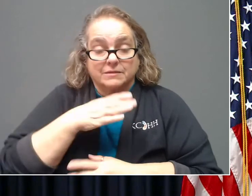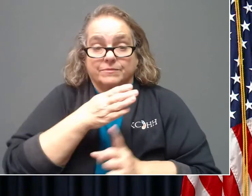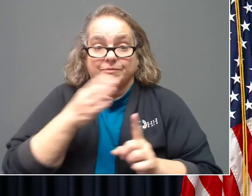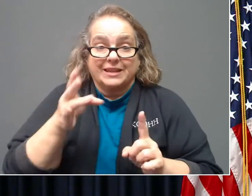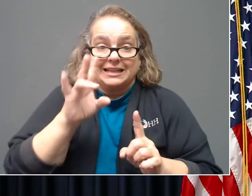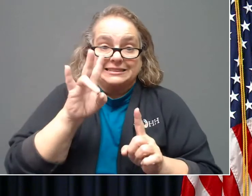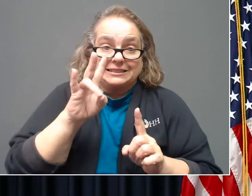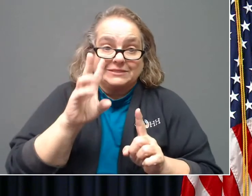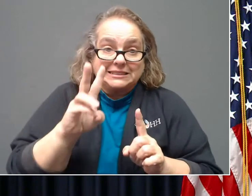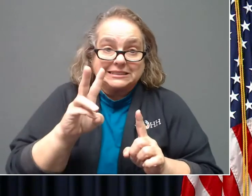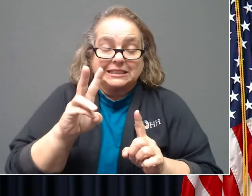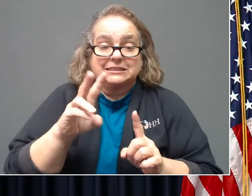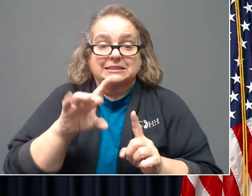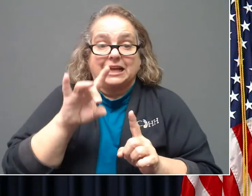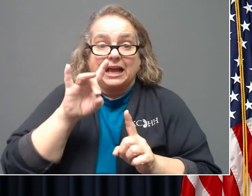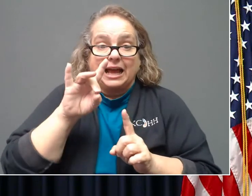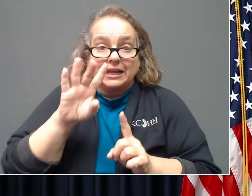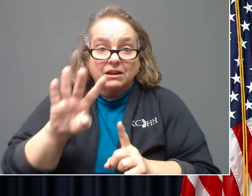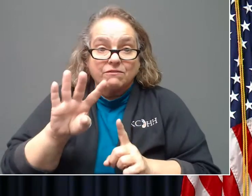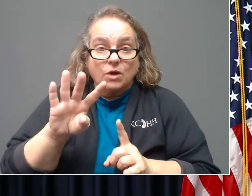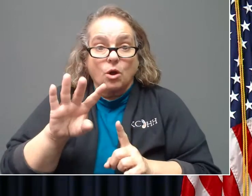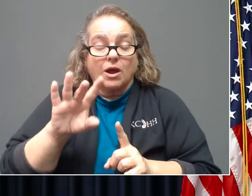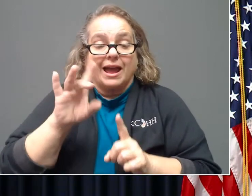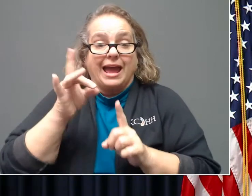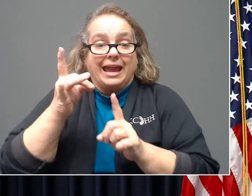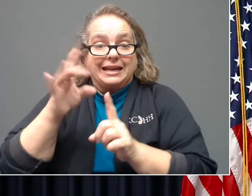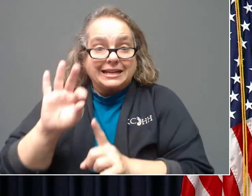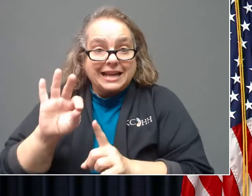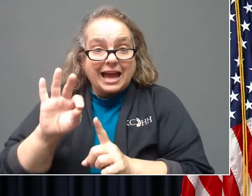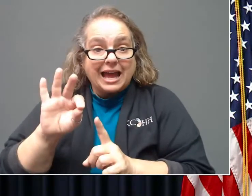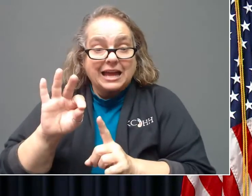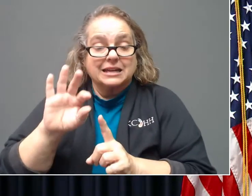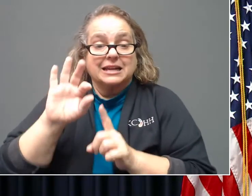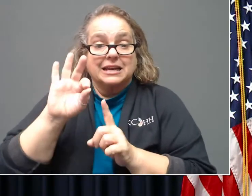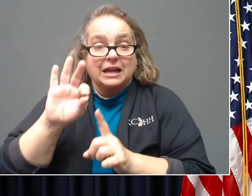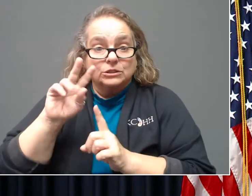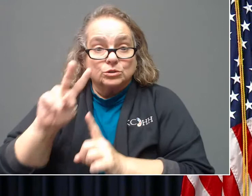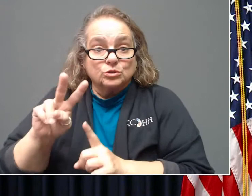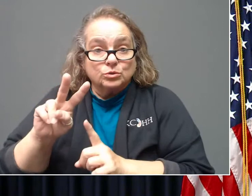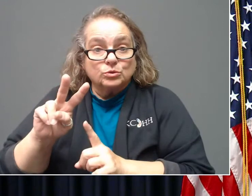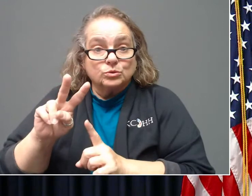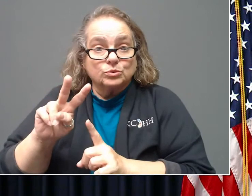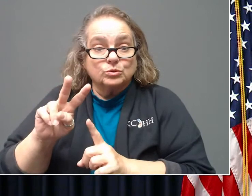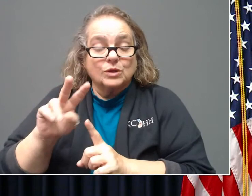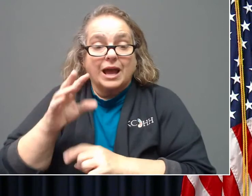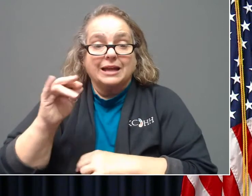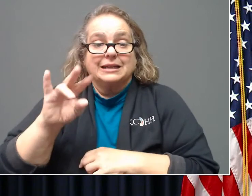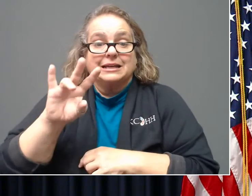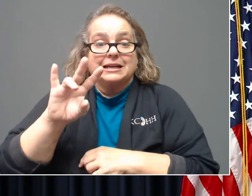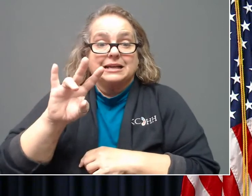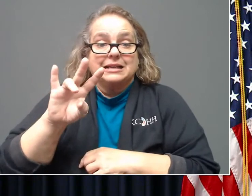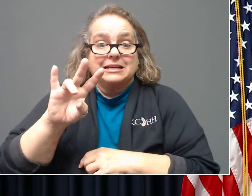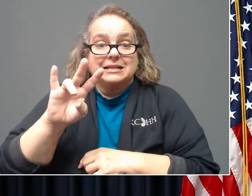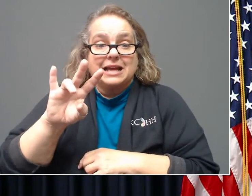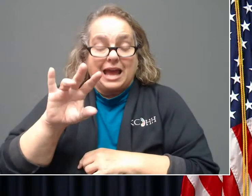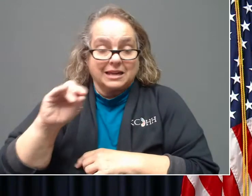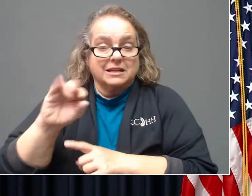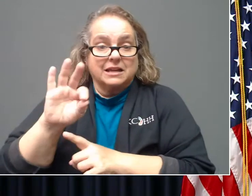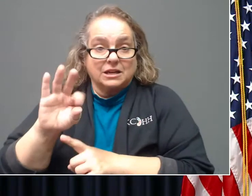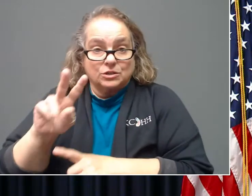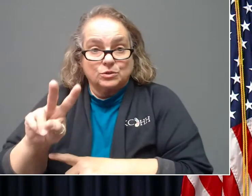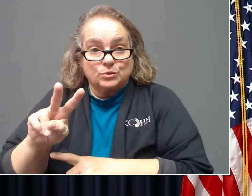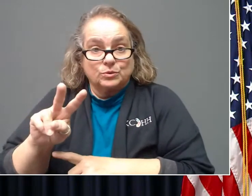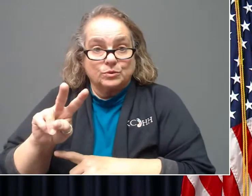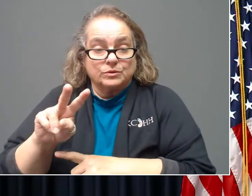76, 84, 89, 92, and 70 and 92.